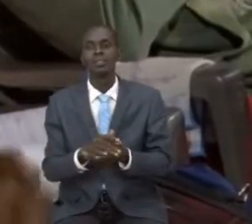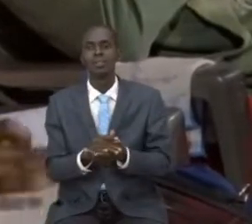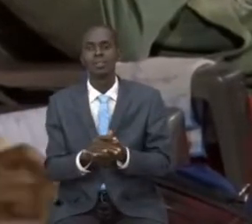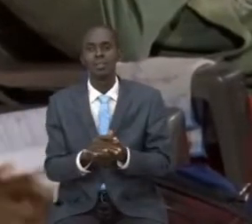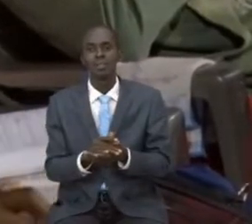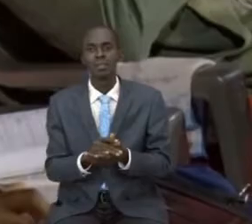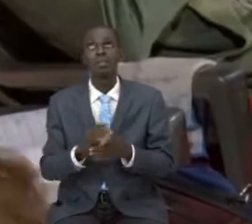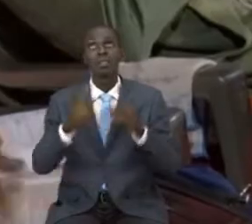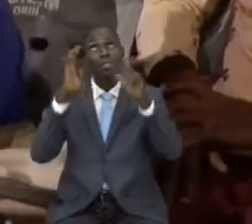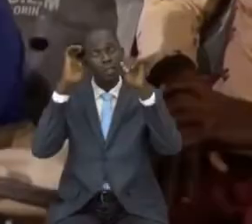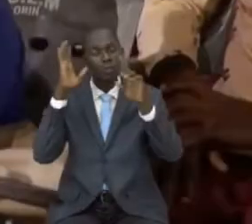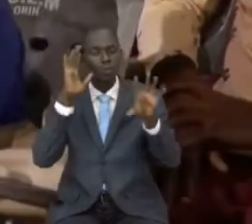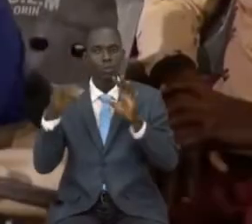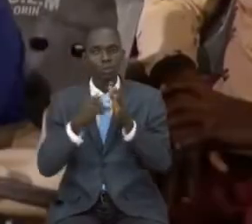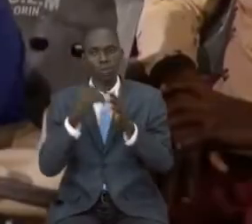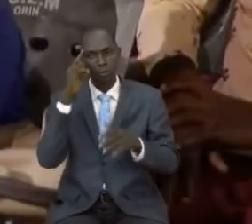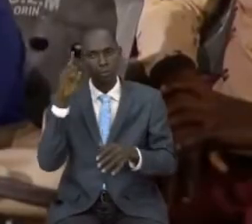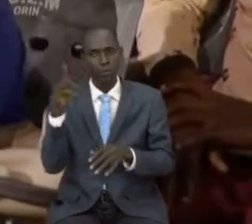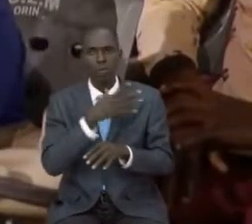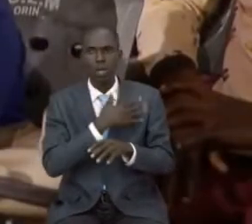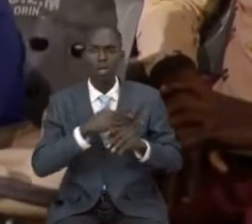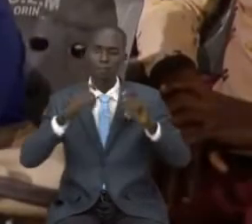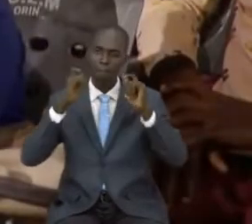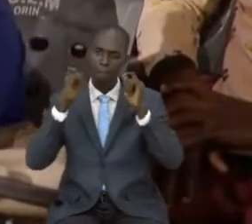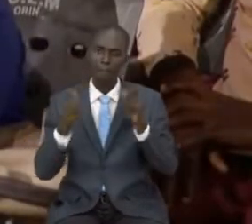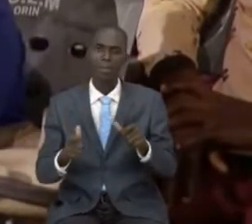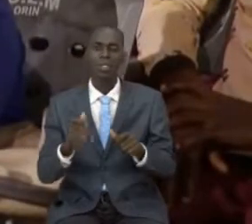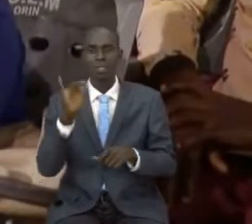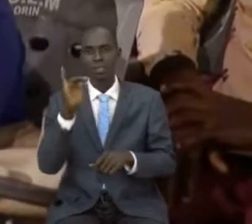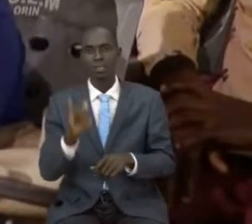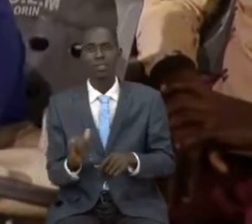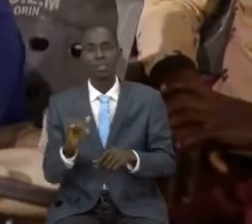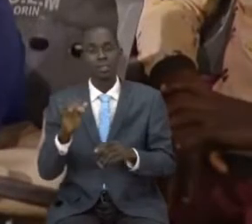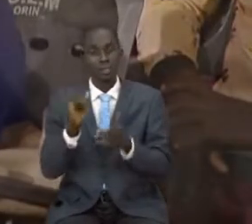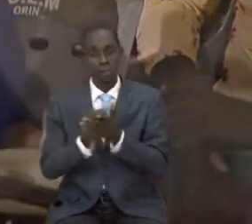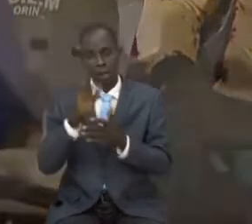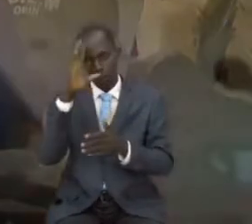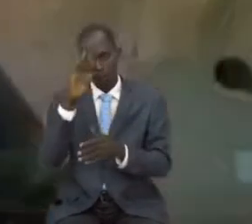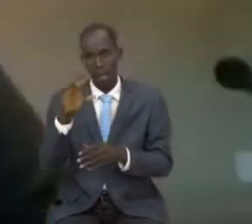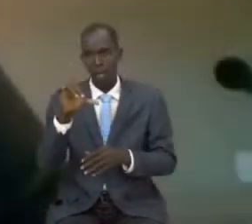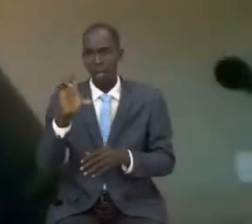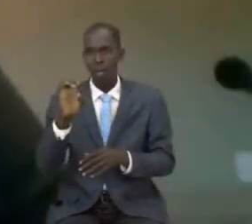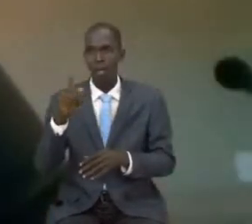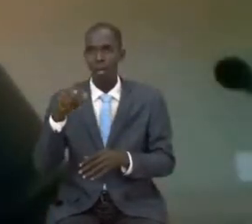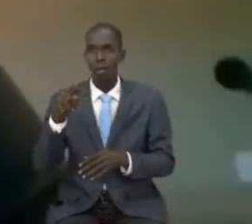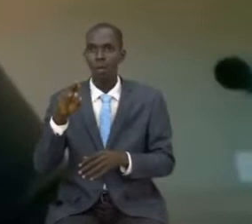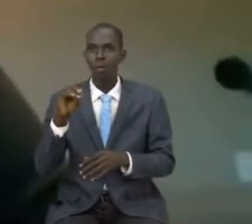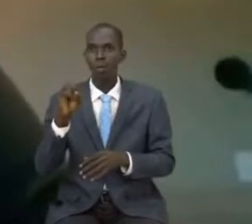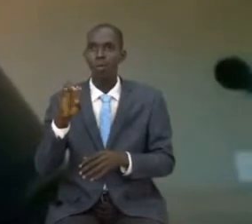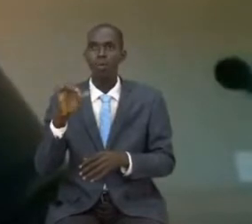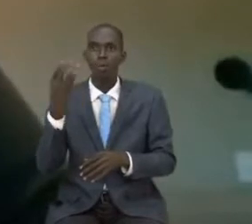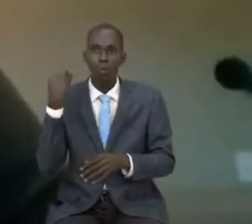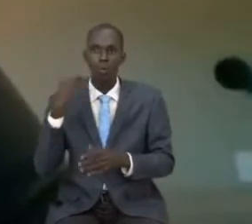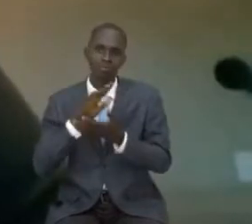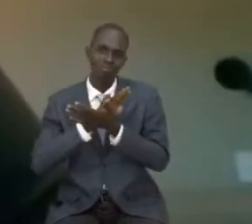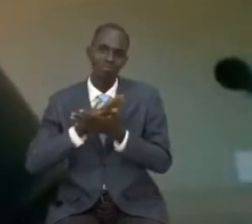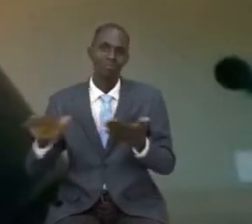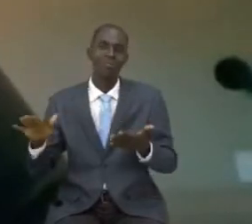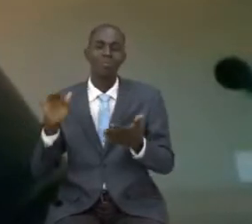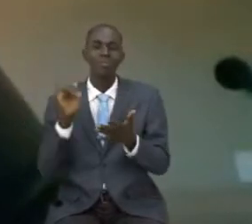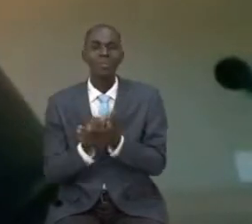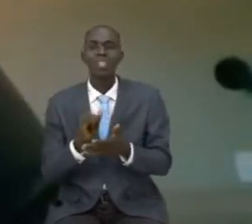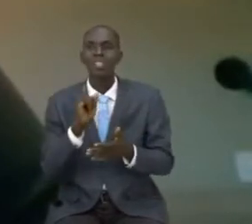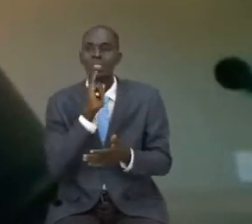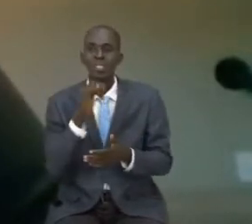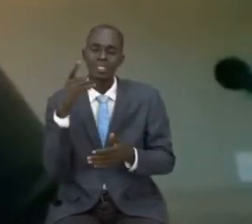tonight. He will do it for you. And immediately his leprosy was cleansed. That is the